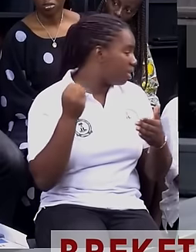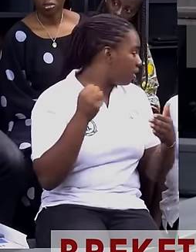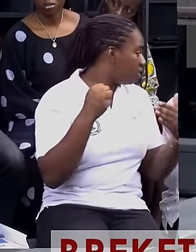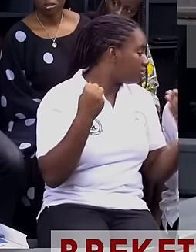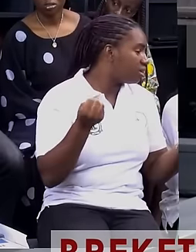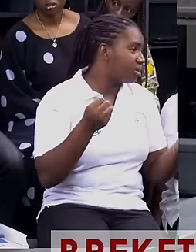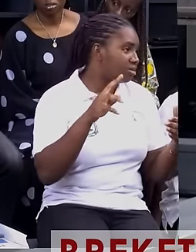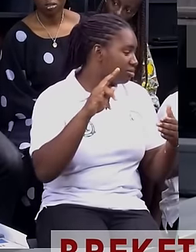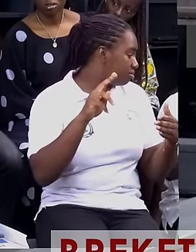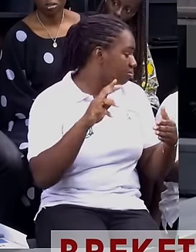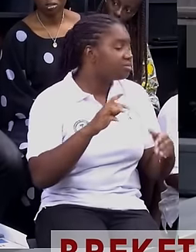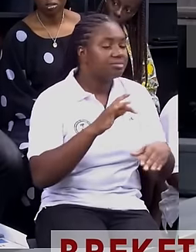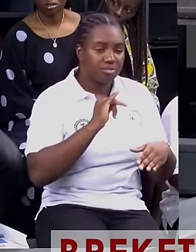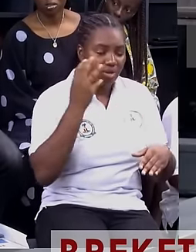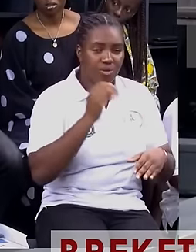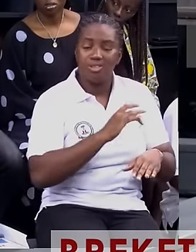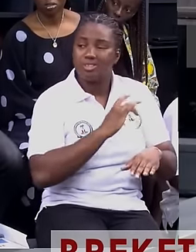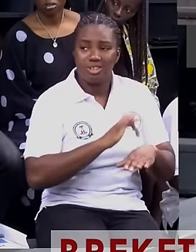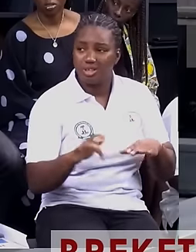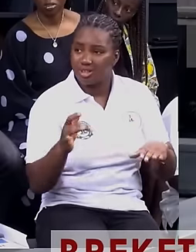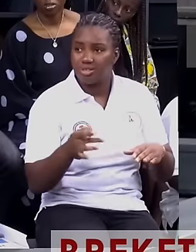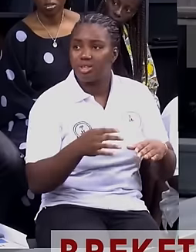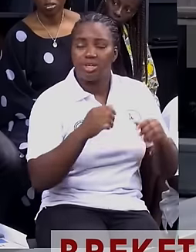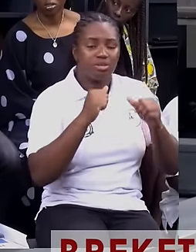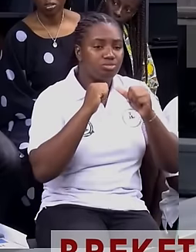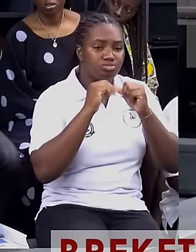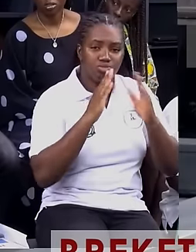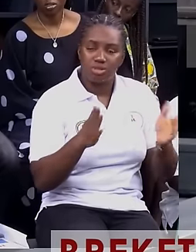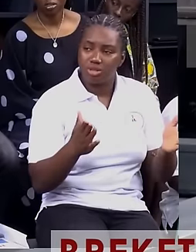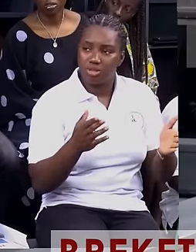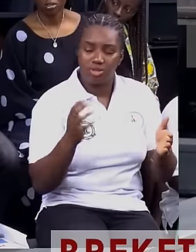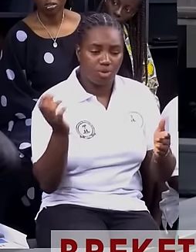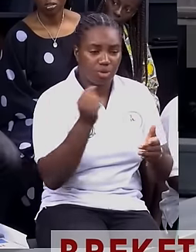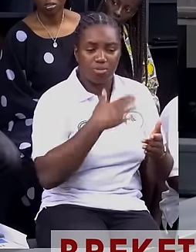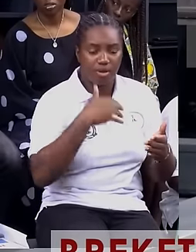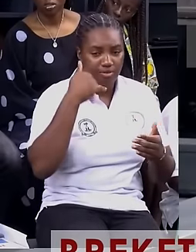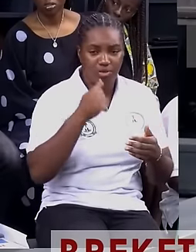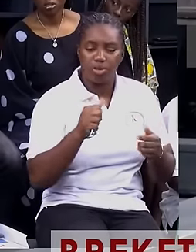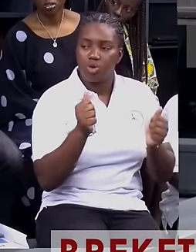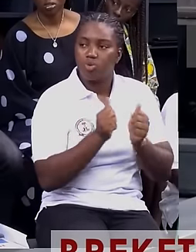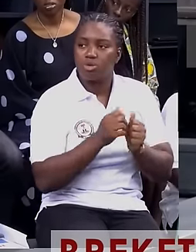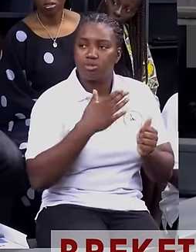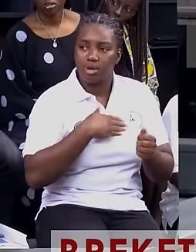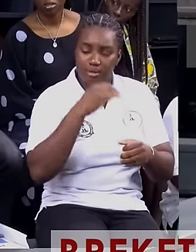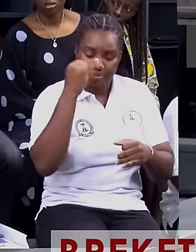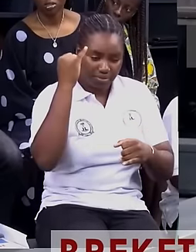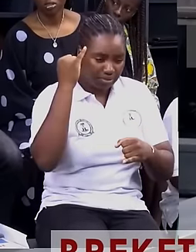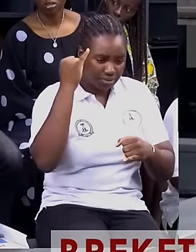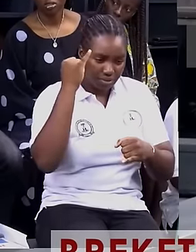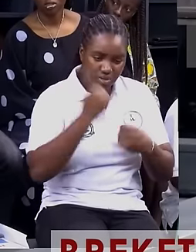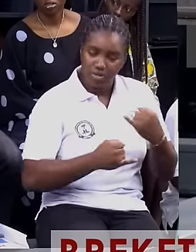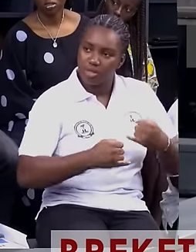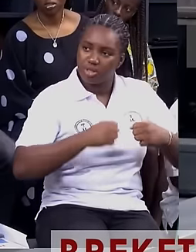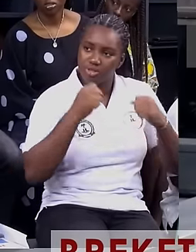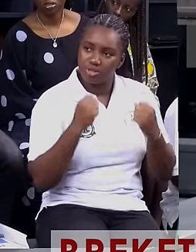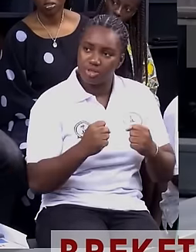The man that came out, young lady, what are you doing here? Where are you running to? What happened? With the last strength, before I fell down on the floor, the man that